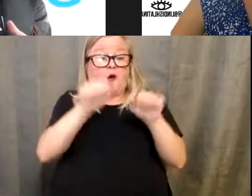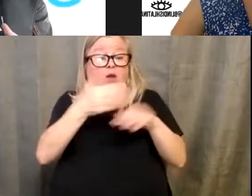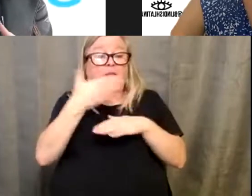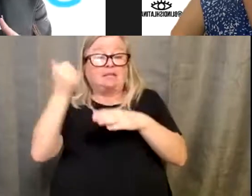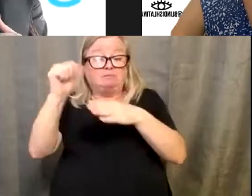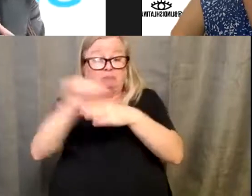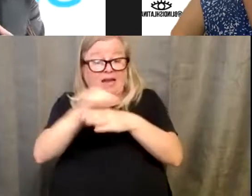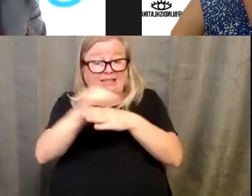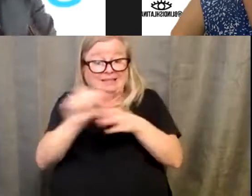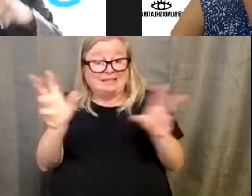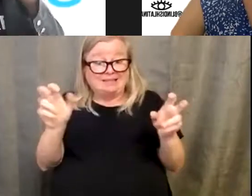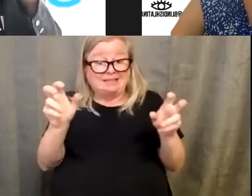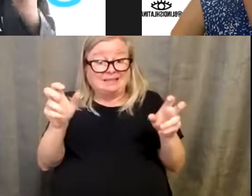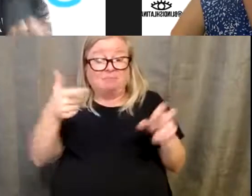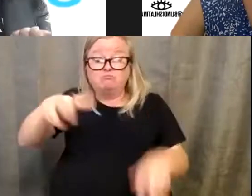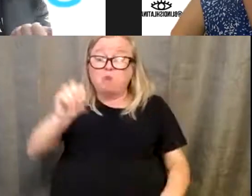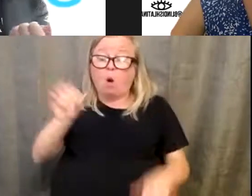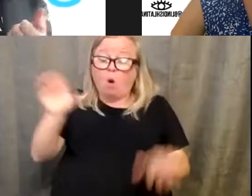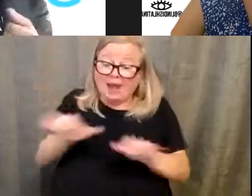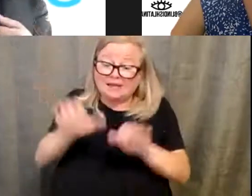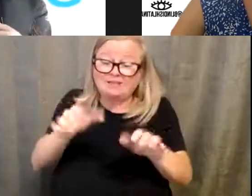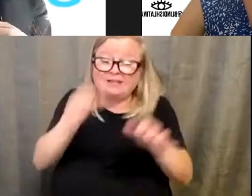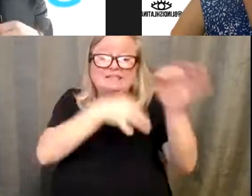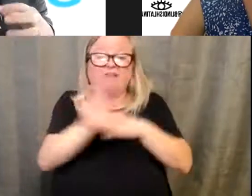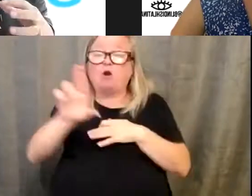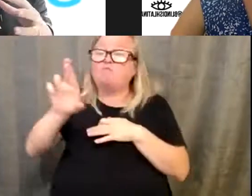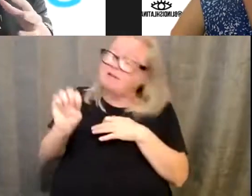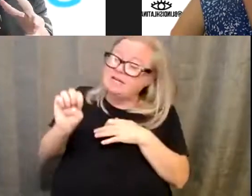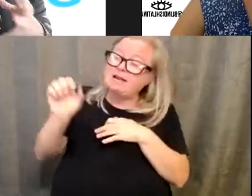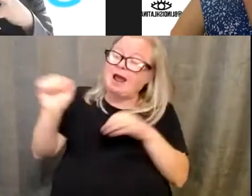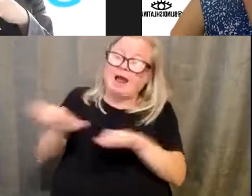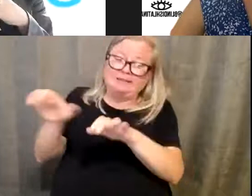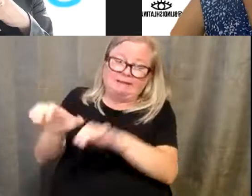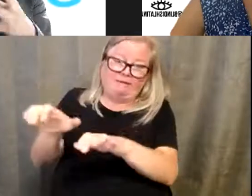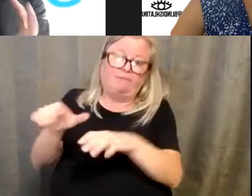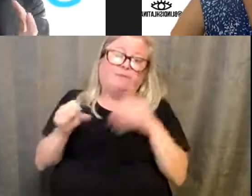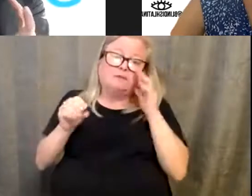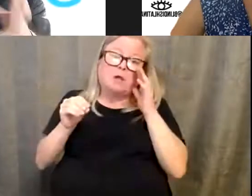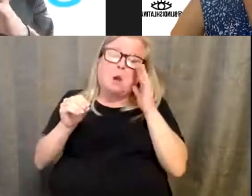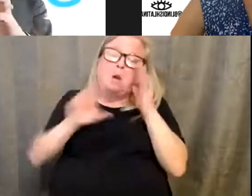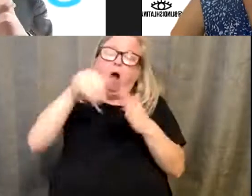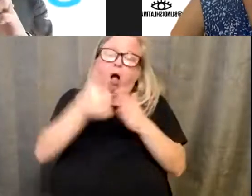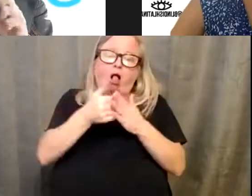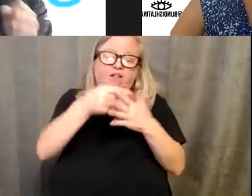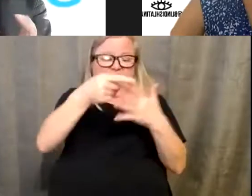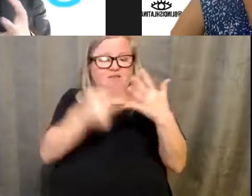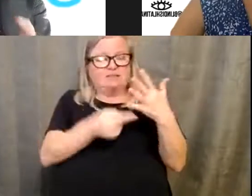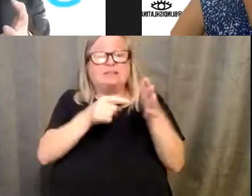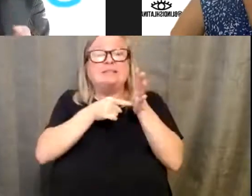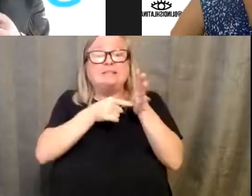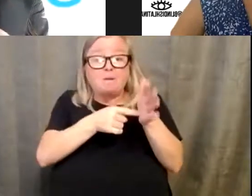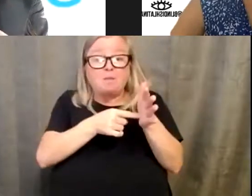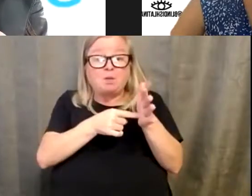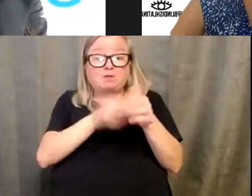we are proactive instead of reactive. And all of these are examples of the work